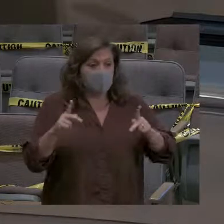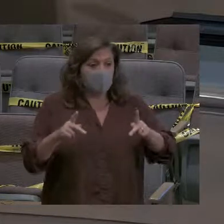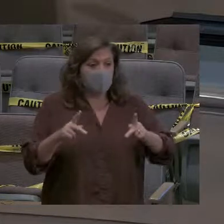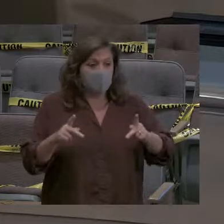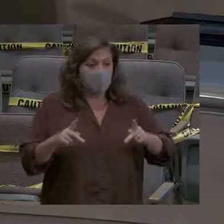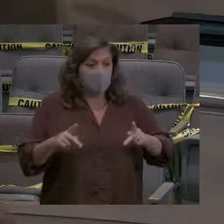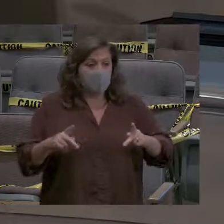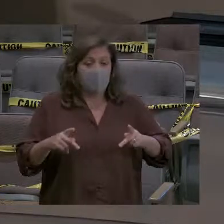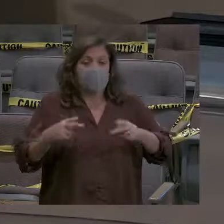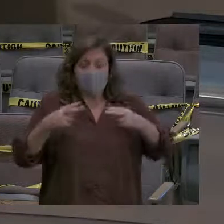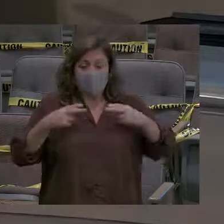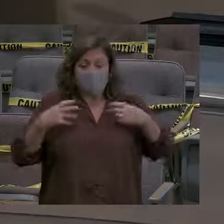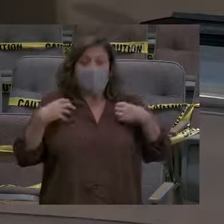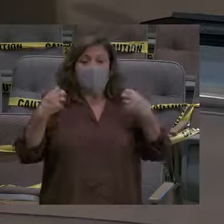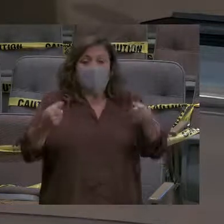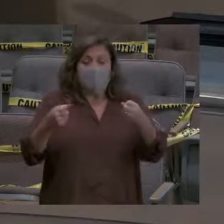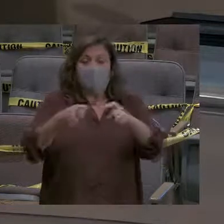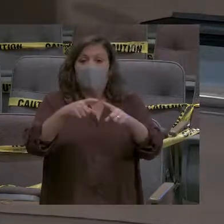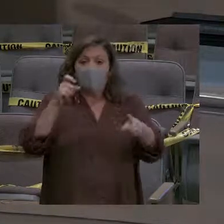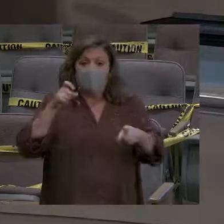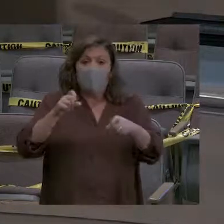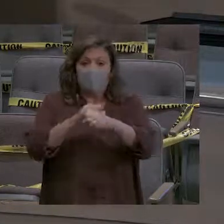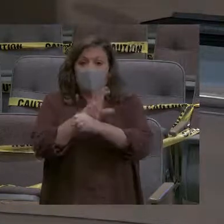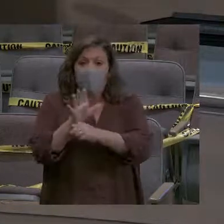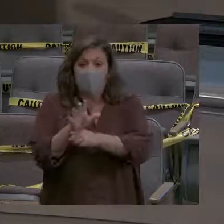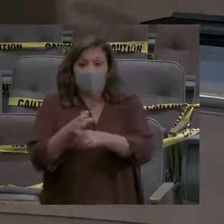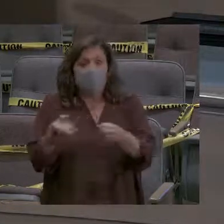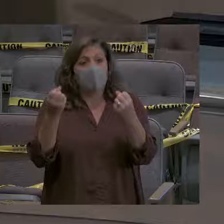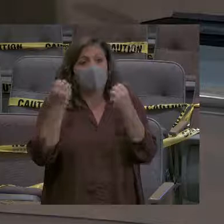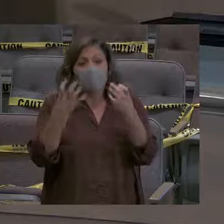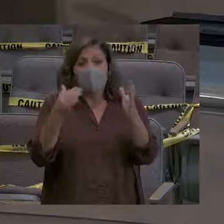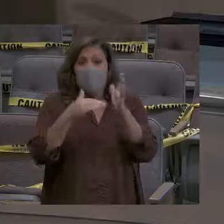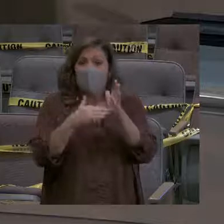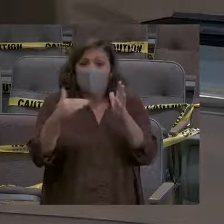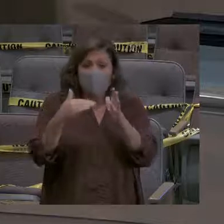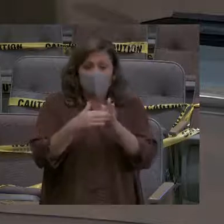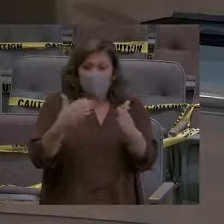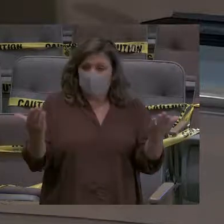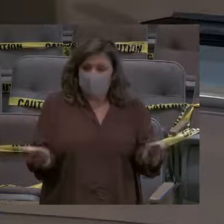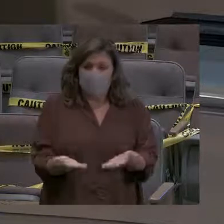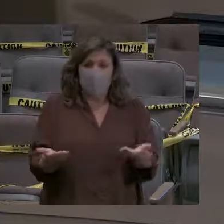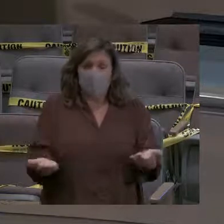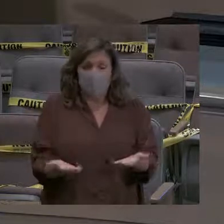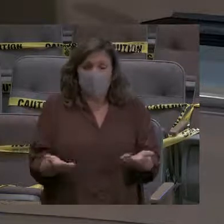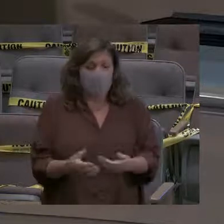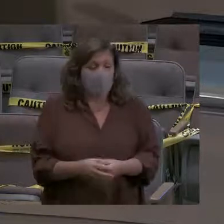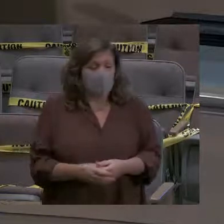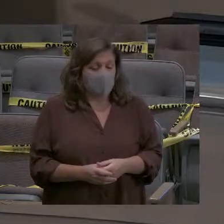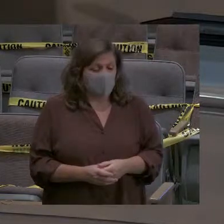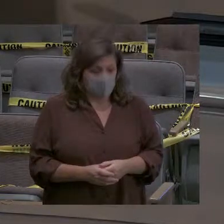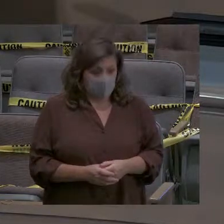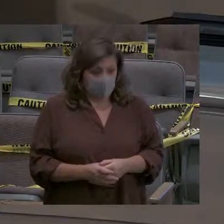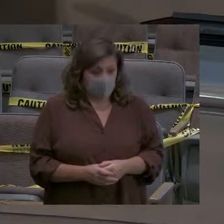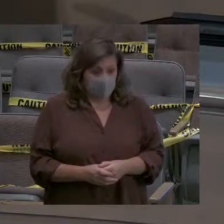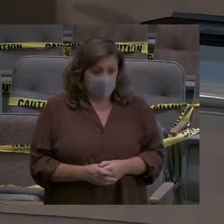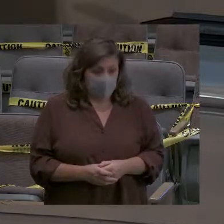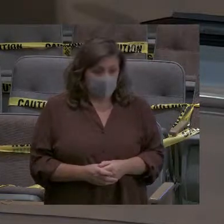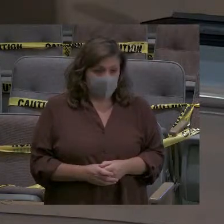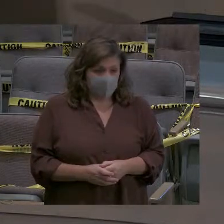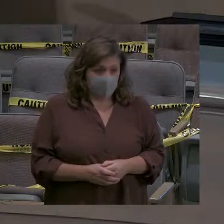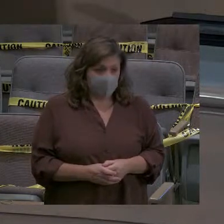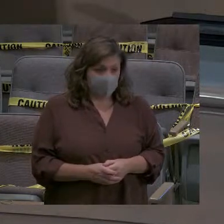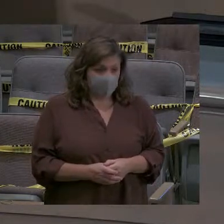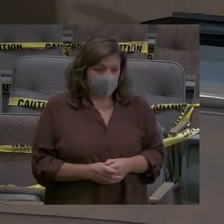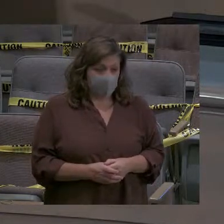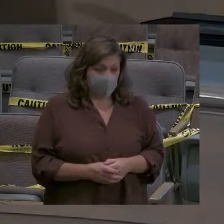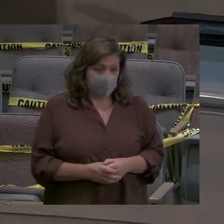overcome the virus. In fact, thousands of people in this community have overcome the virus. And we know from the Department of Public Health that that there's